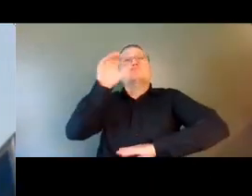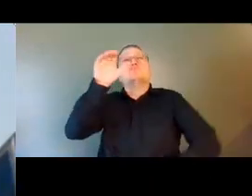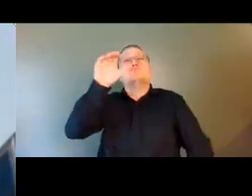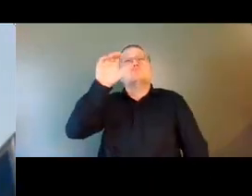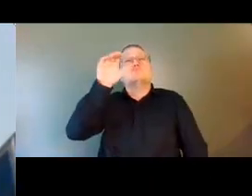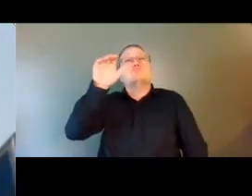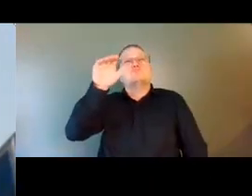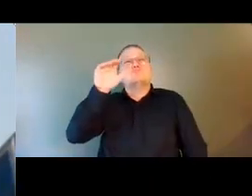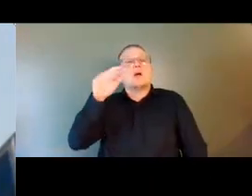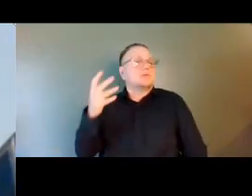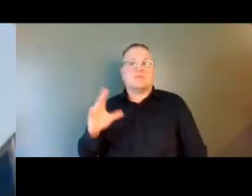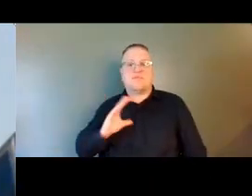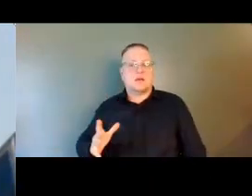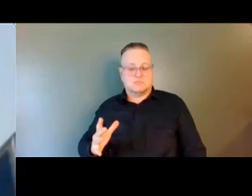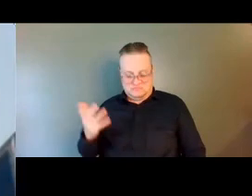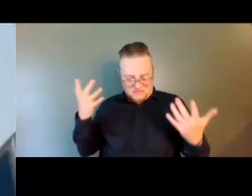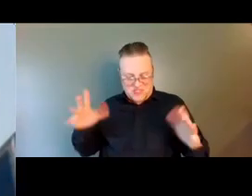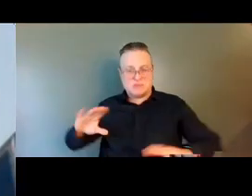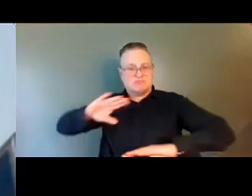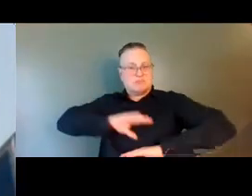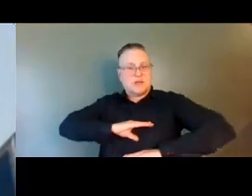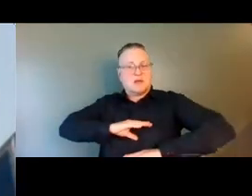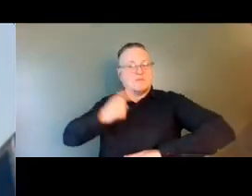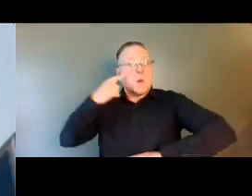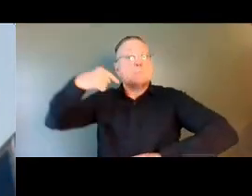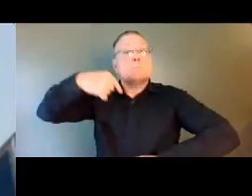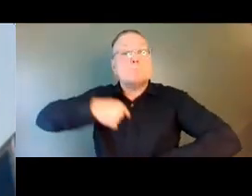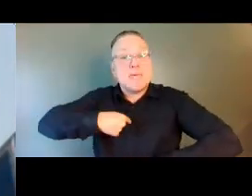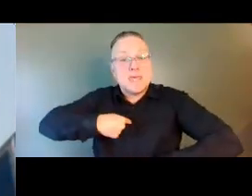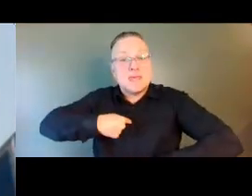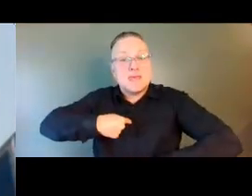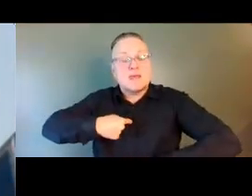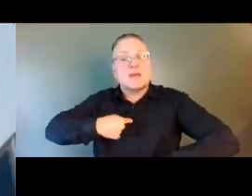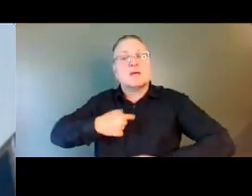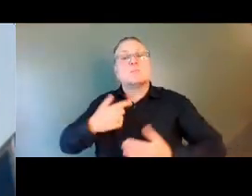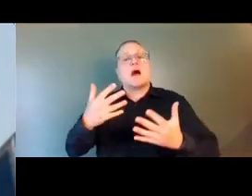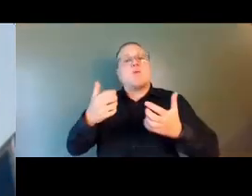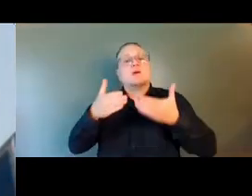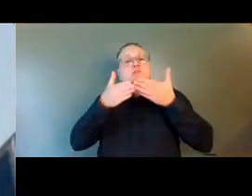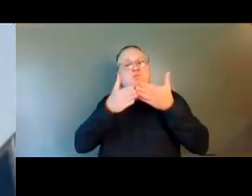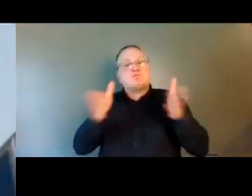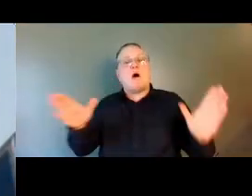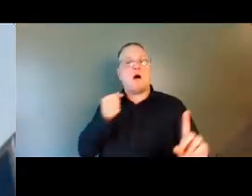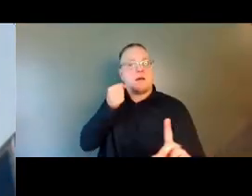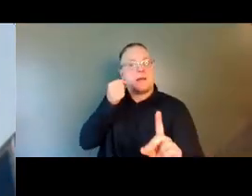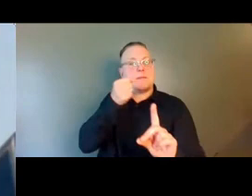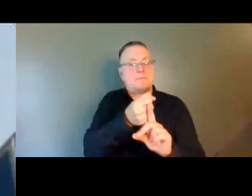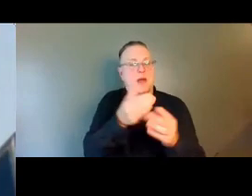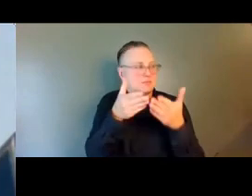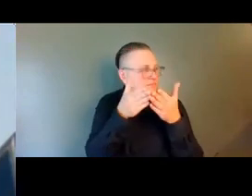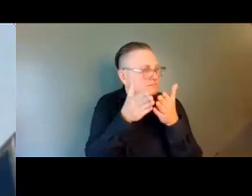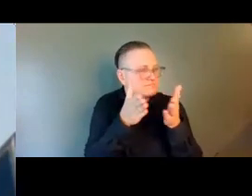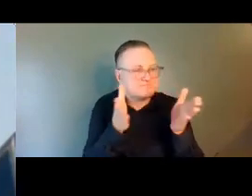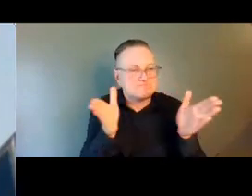But I wanted to have more of an impact. And I wanted to learn how to be